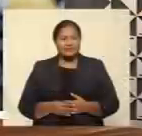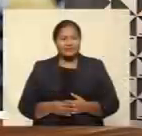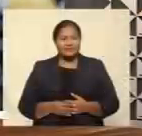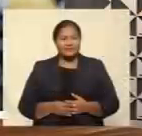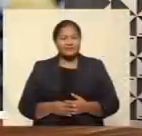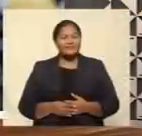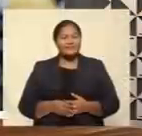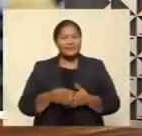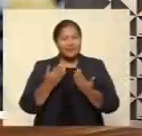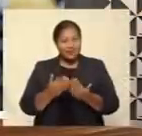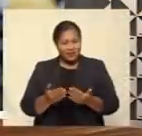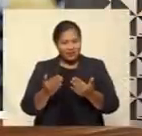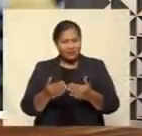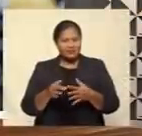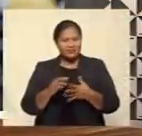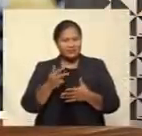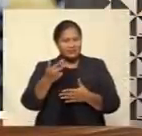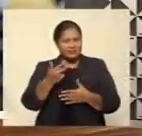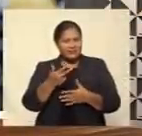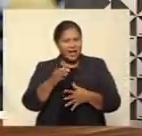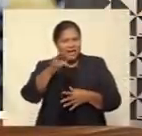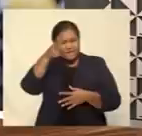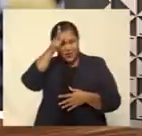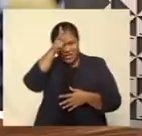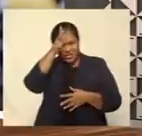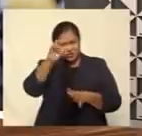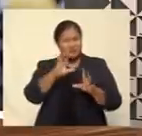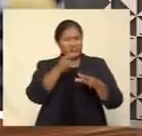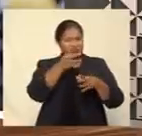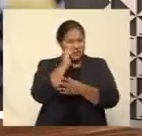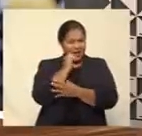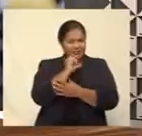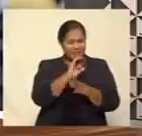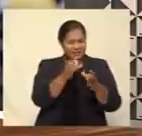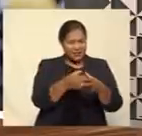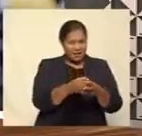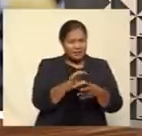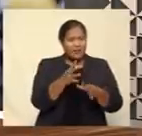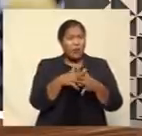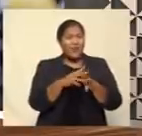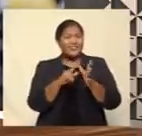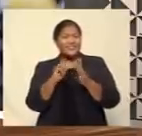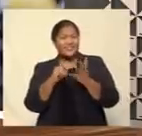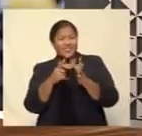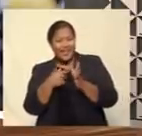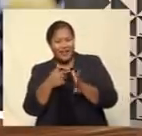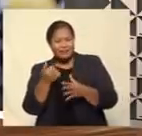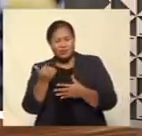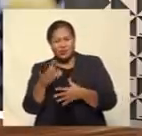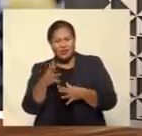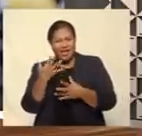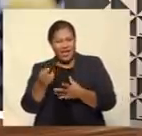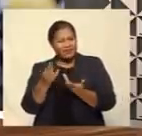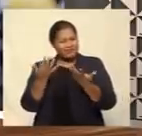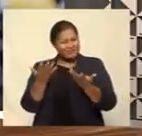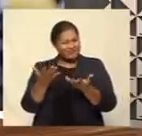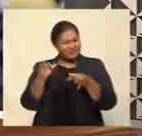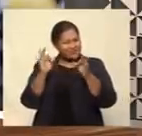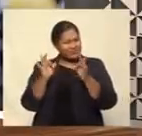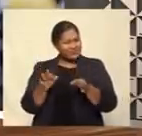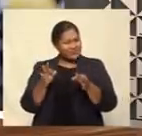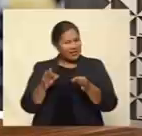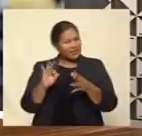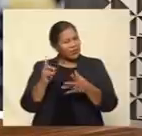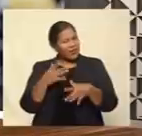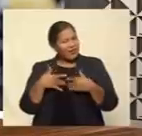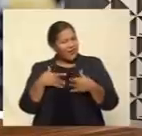Going on to his 8th year with French rugby club Stade Francais, Waisea Naya Levu already has a fair idea of what life after his